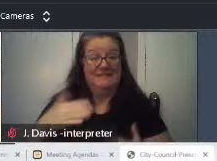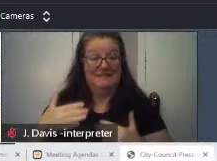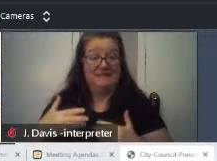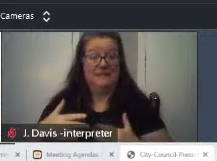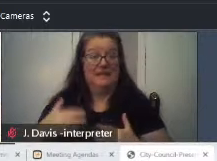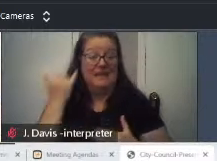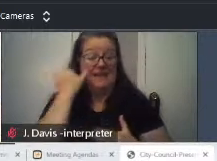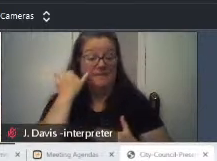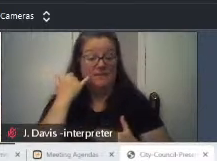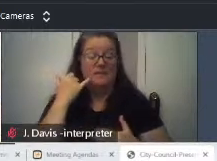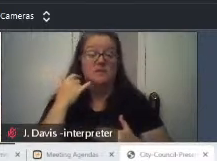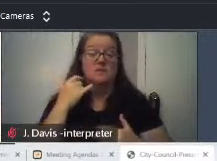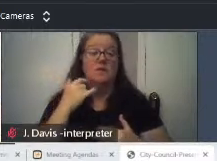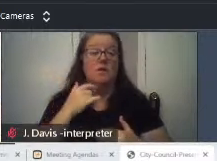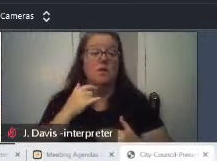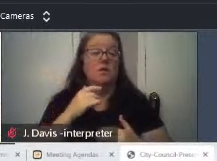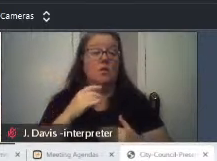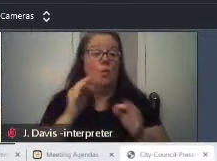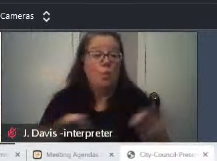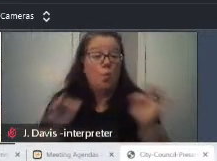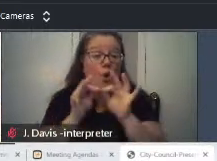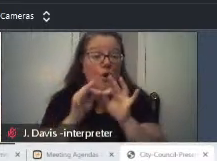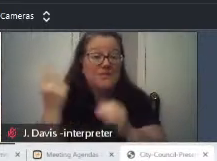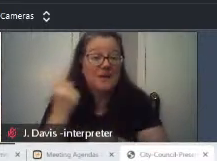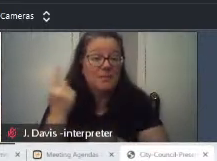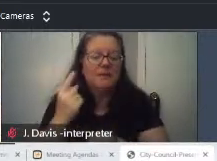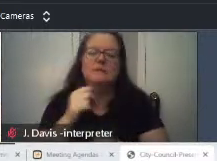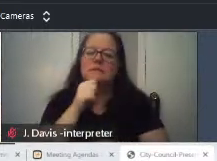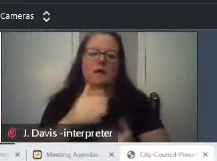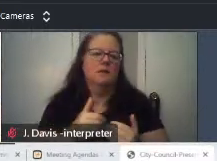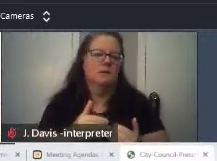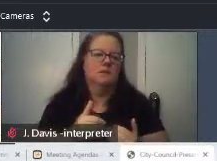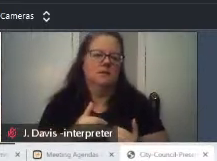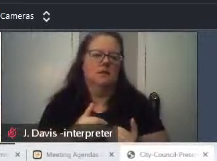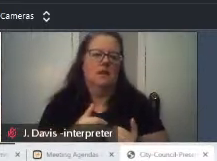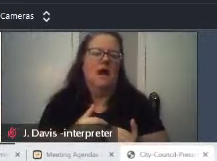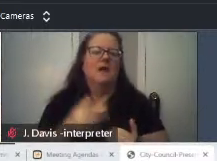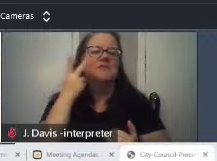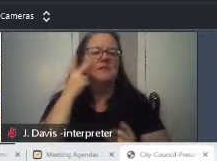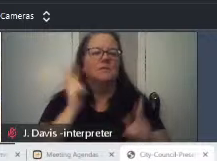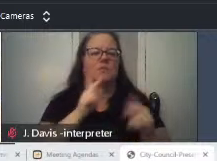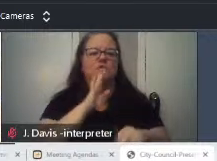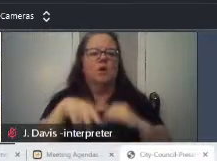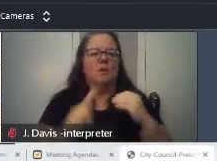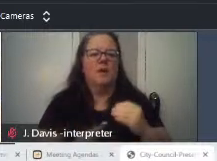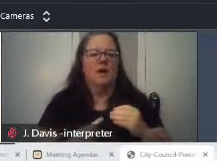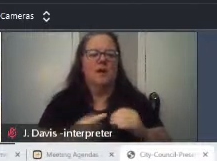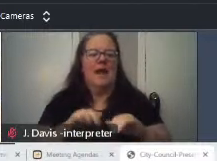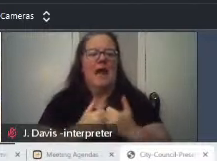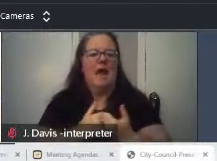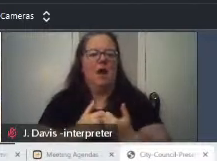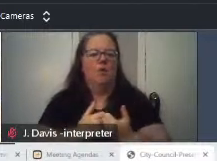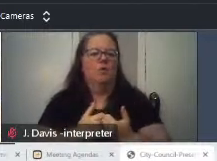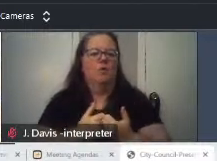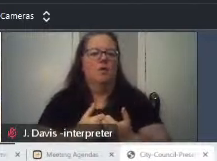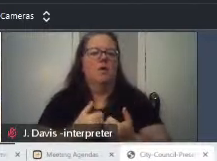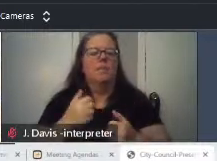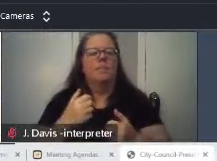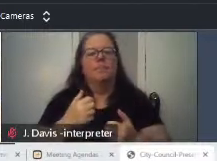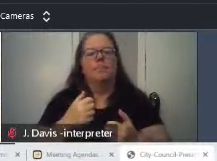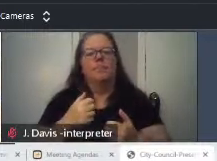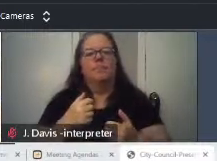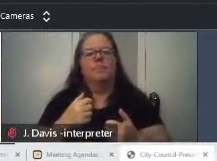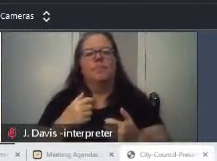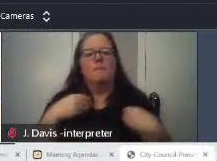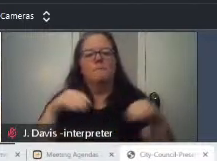worthwhile is easy. I've heard people talk about the market cycle and you know, debt's low still,